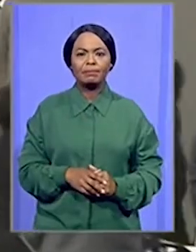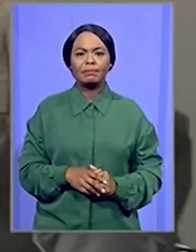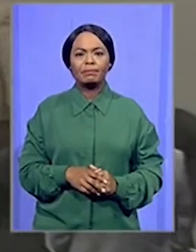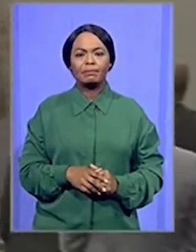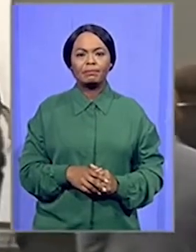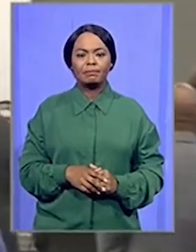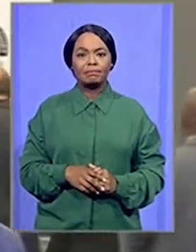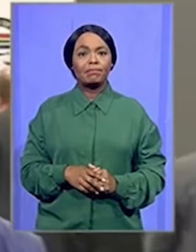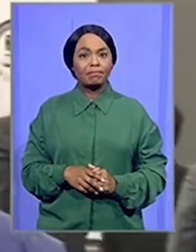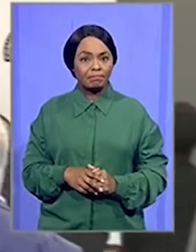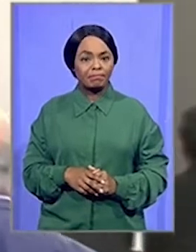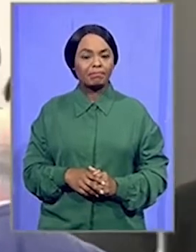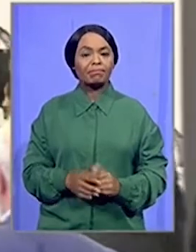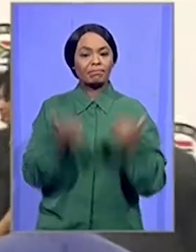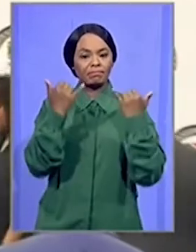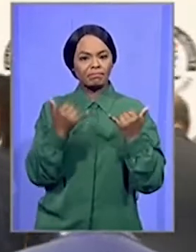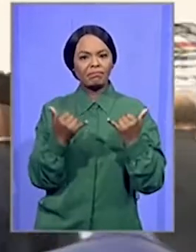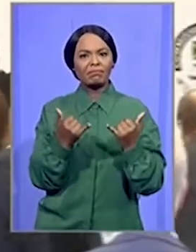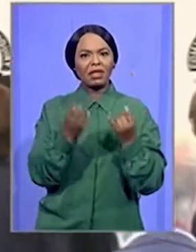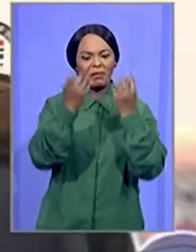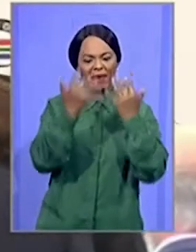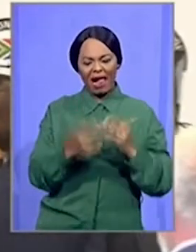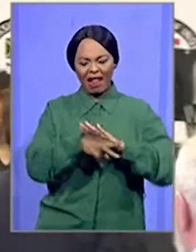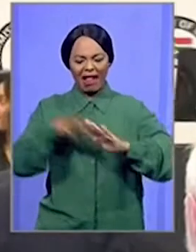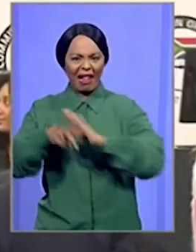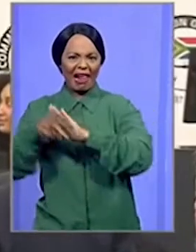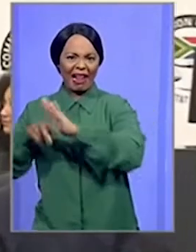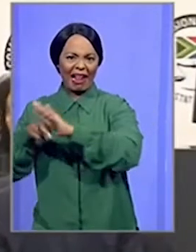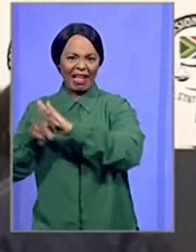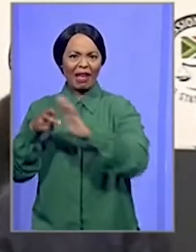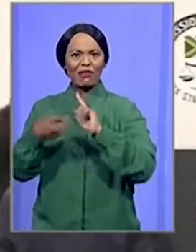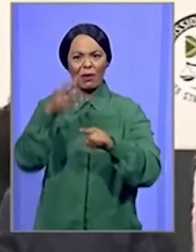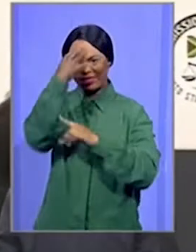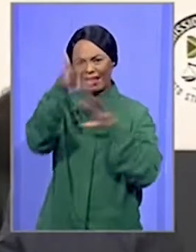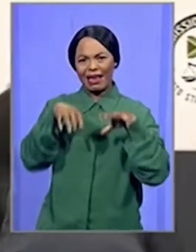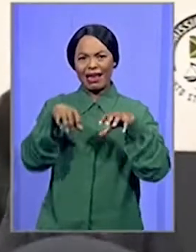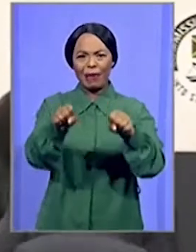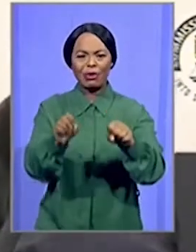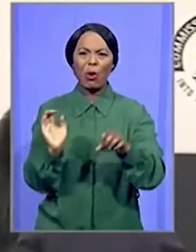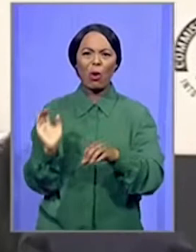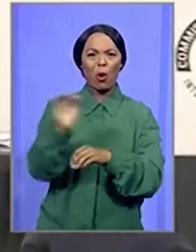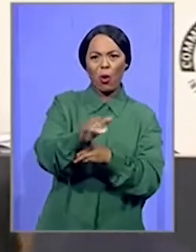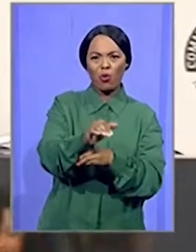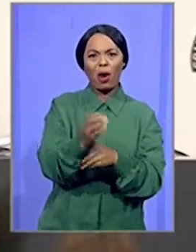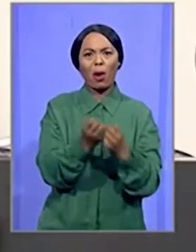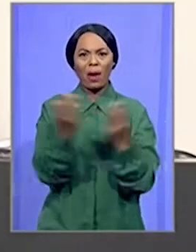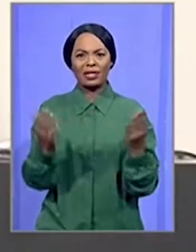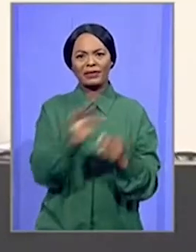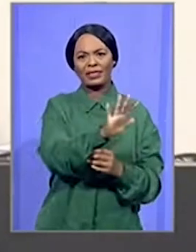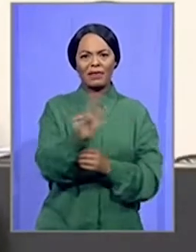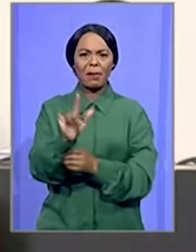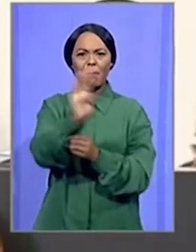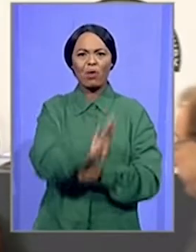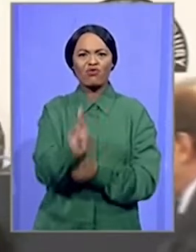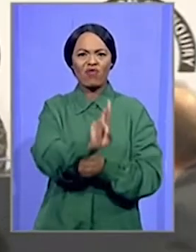Go sa le bjalo palomoka ya mašeleng a wa lobilwego ke mmuso ka lebaka la go goga mmuso ka nko ke diranta tše dibilione tše 57